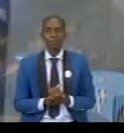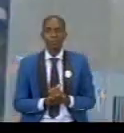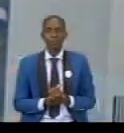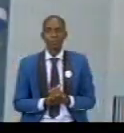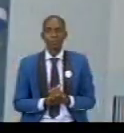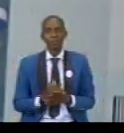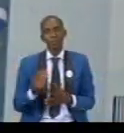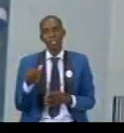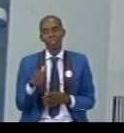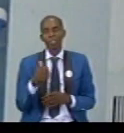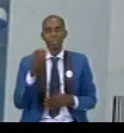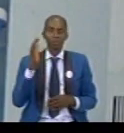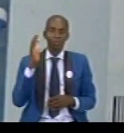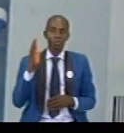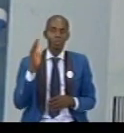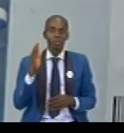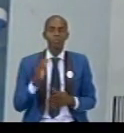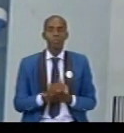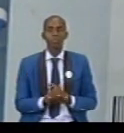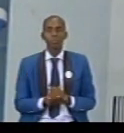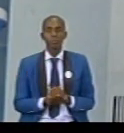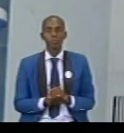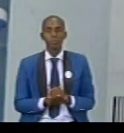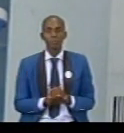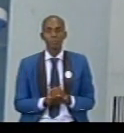Another testimony.